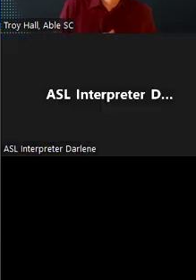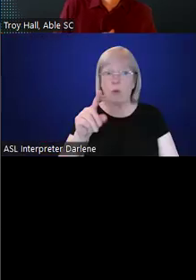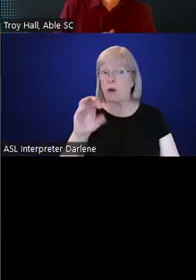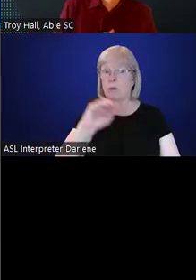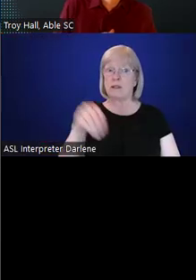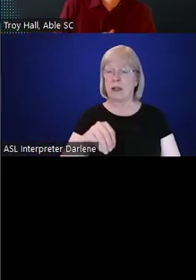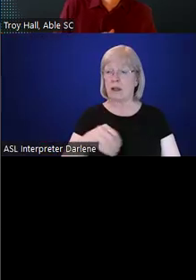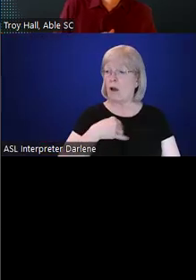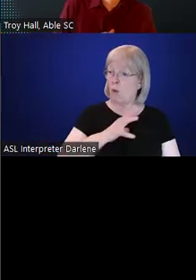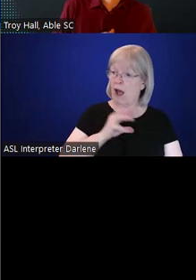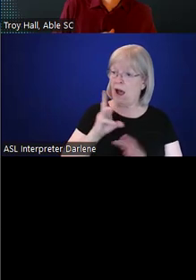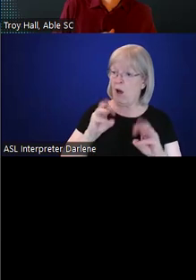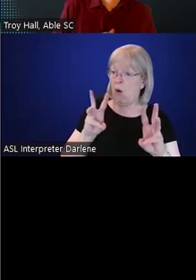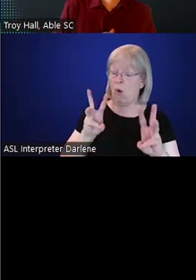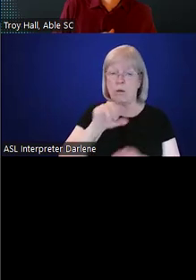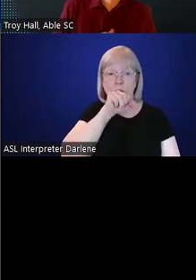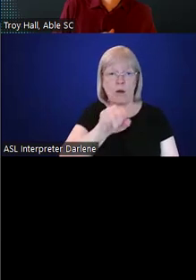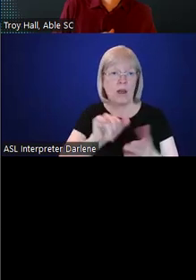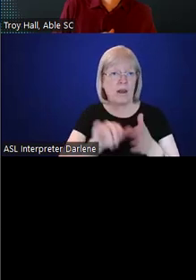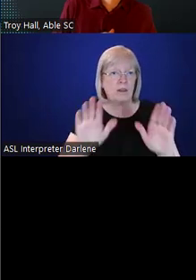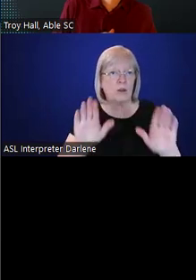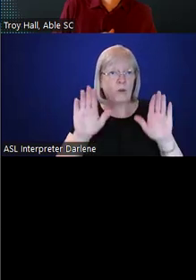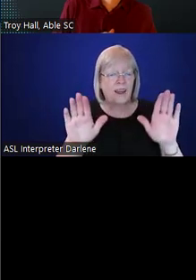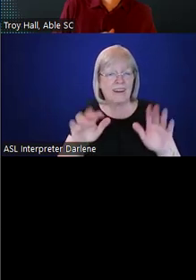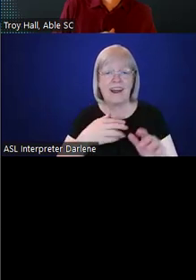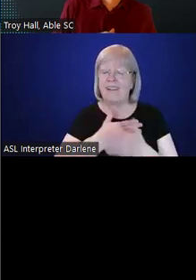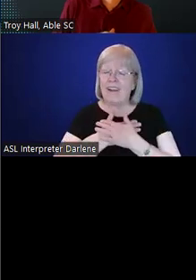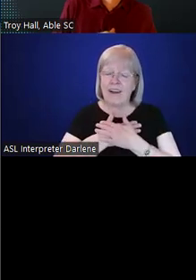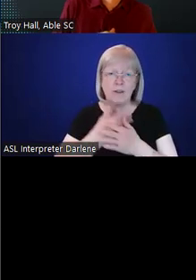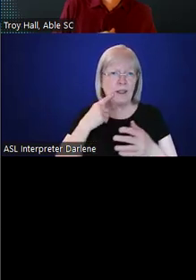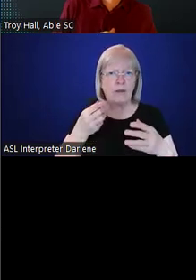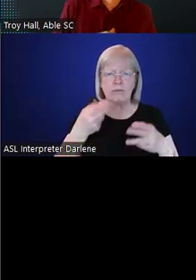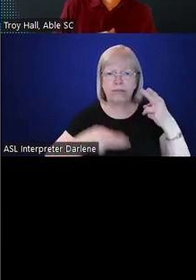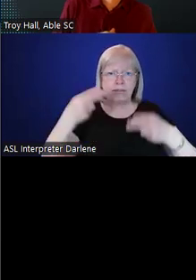Oh, that's great. I love seeing these high numbers.